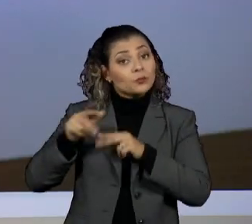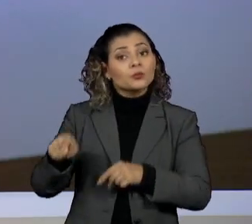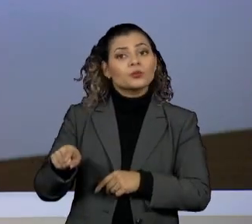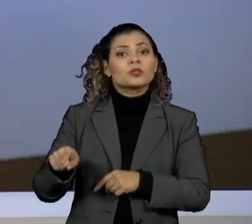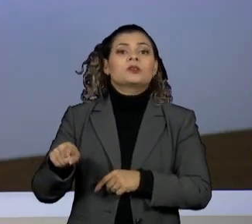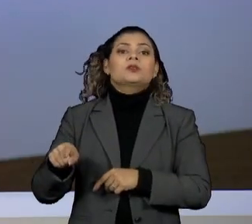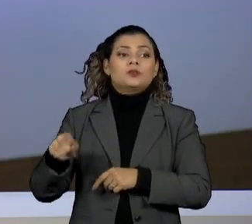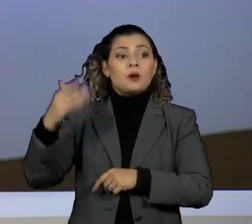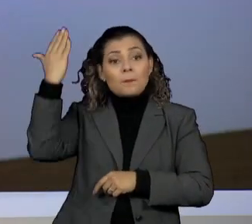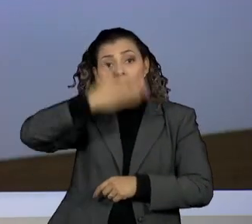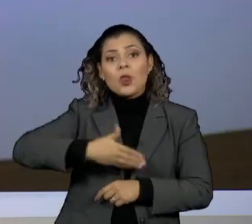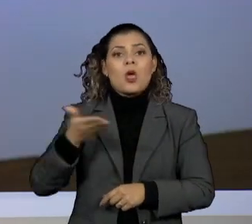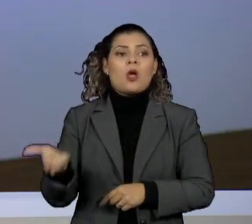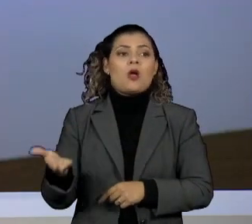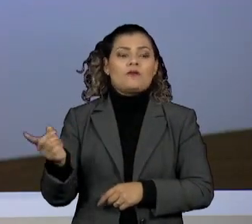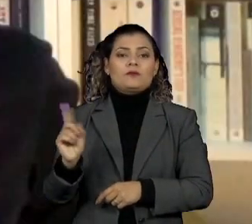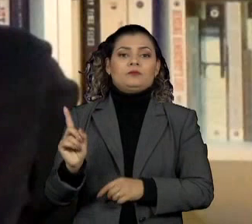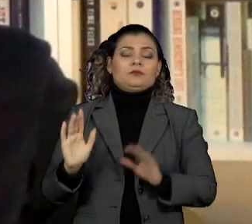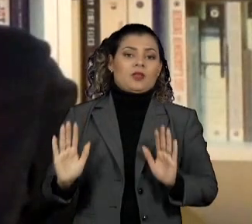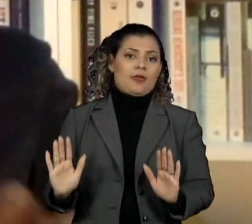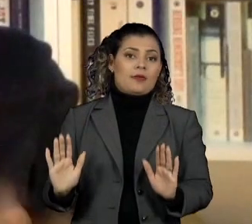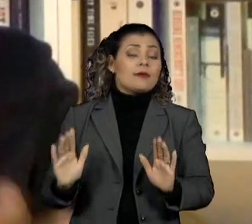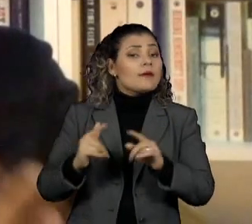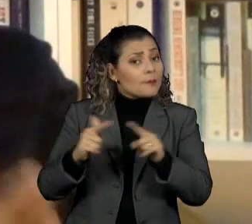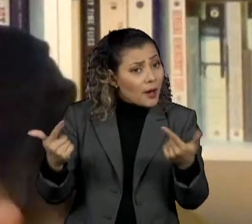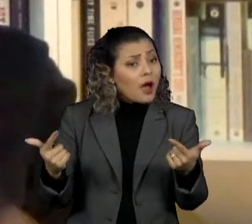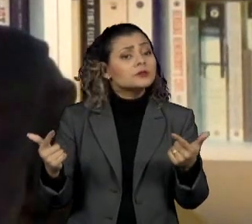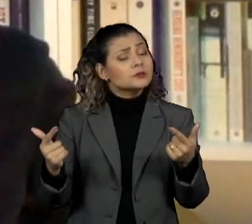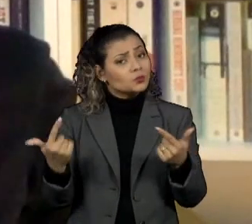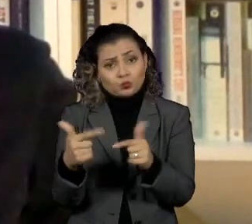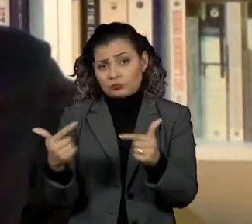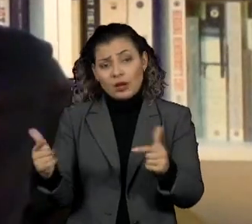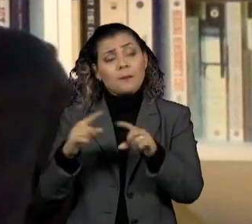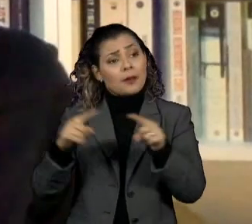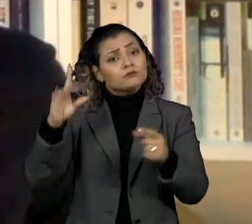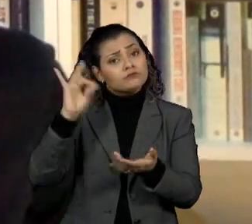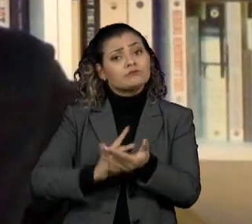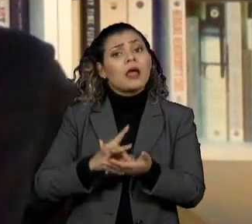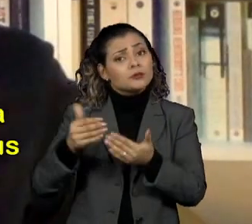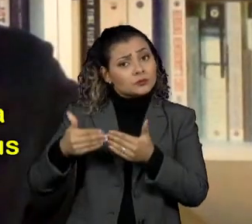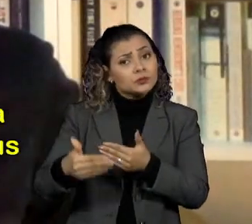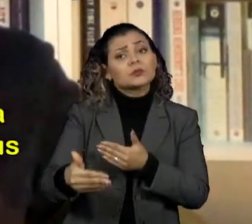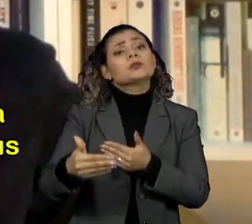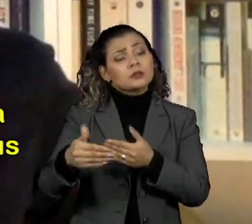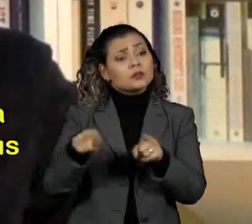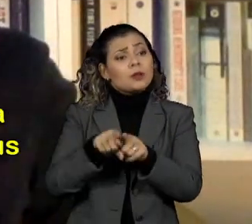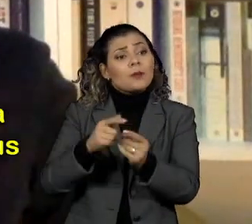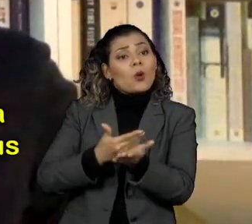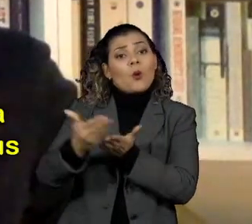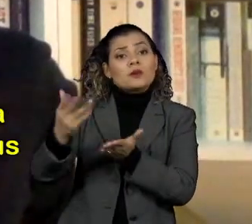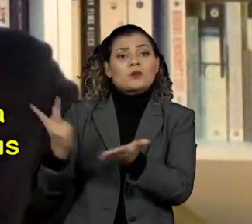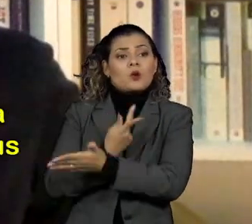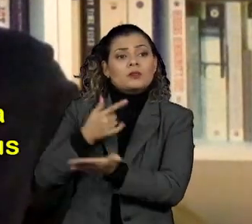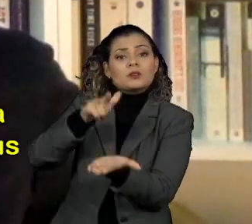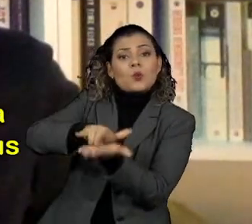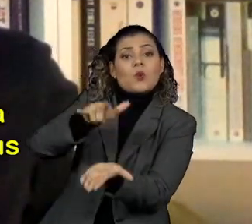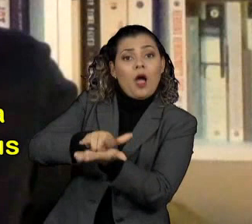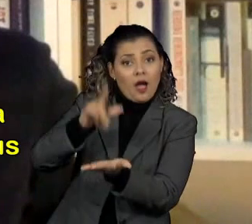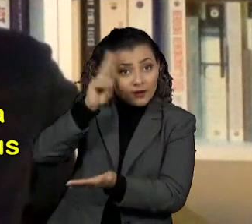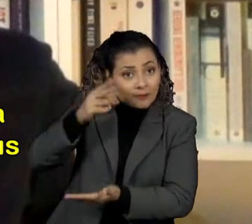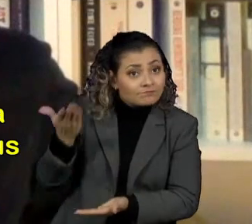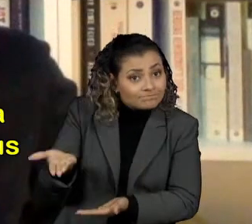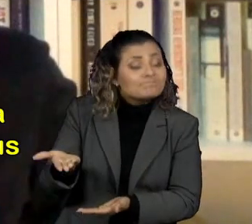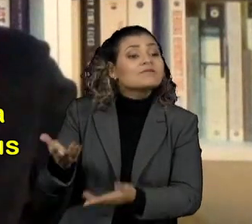proof. This is an incidental finding. But even, you remember right from the beginning, even in Wuhan, the ophthalmologist who first